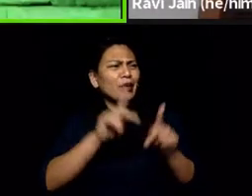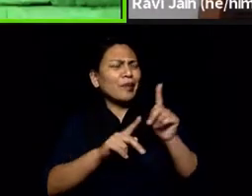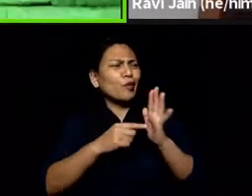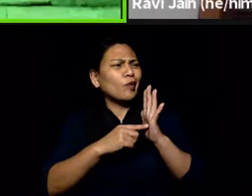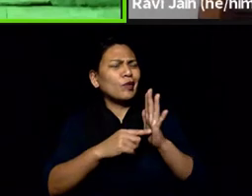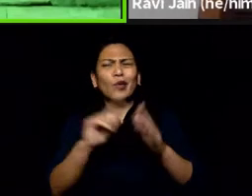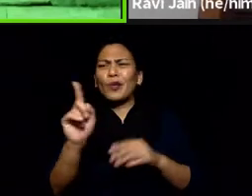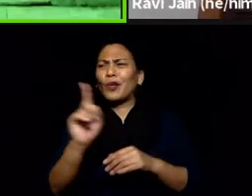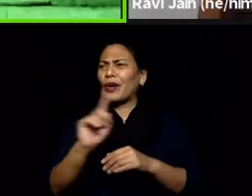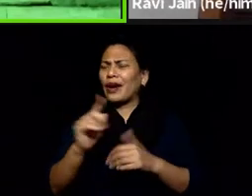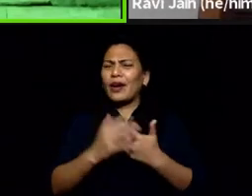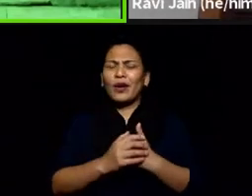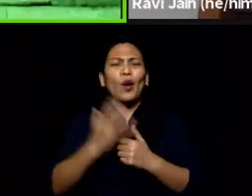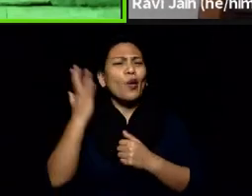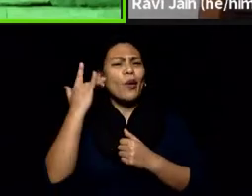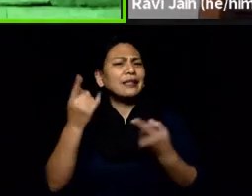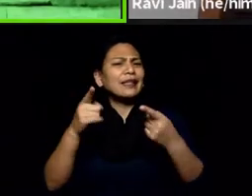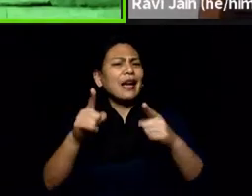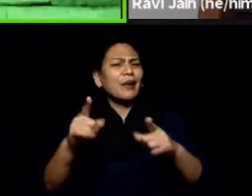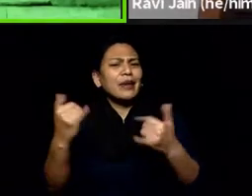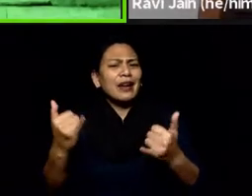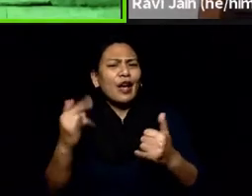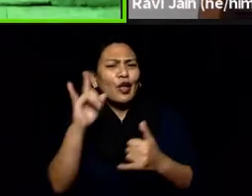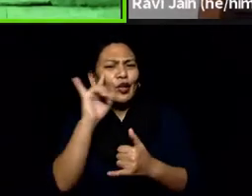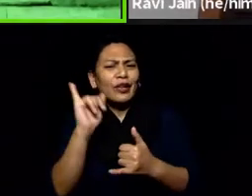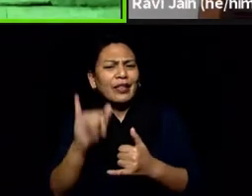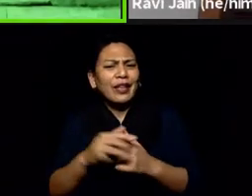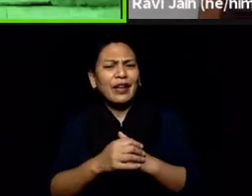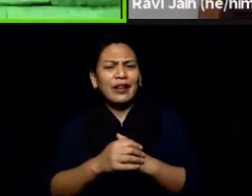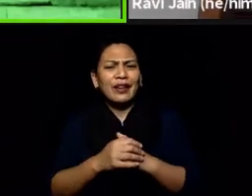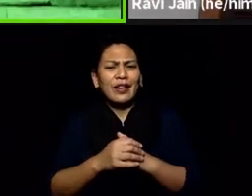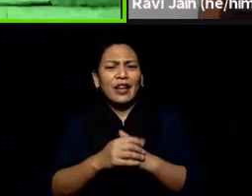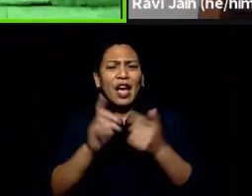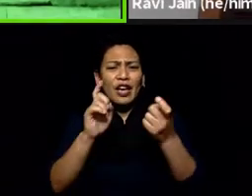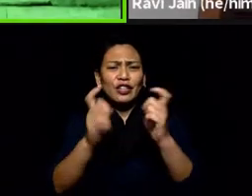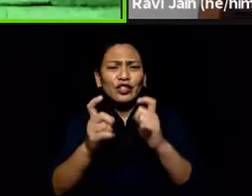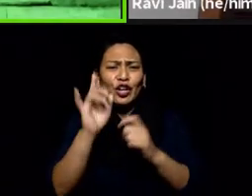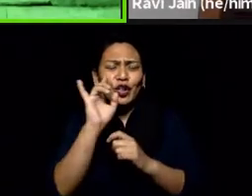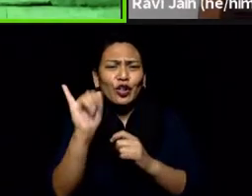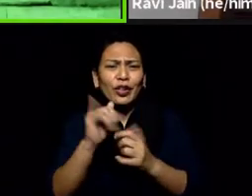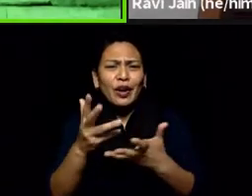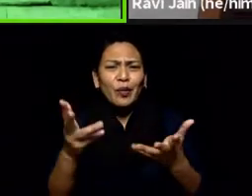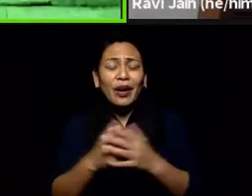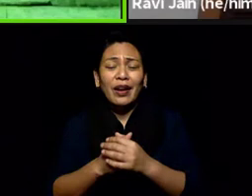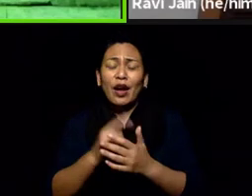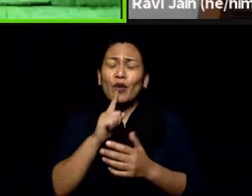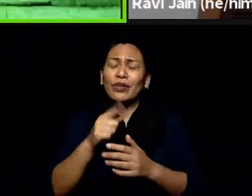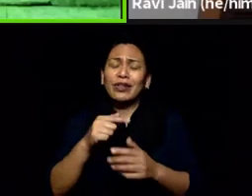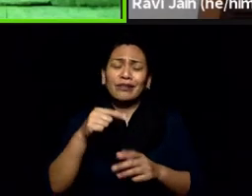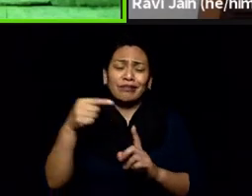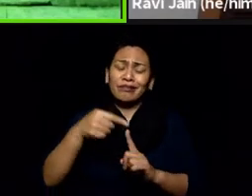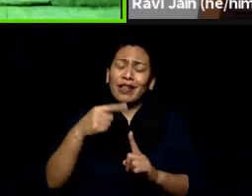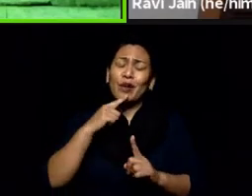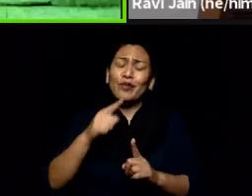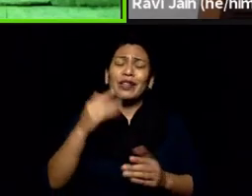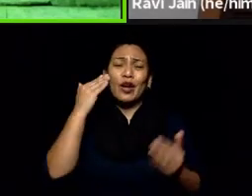happening in this way? What does change look like? Like, I'm so aware of that. I also think